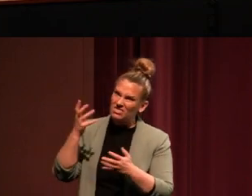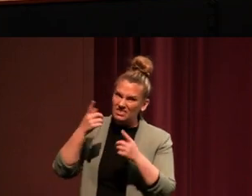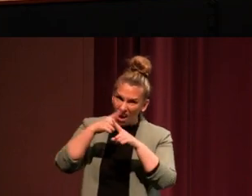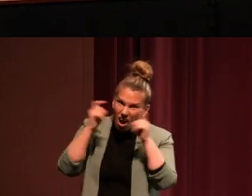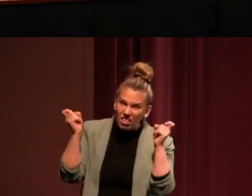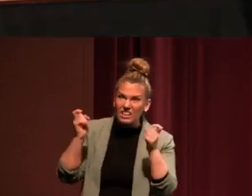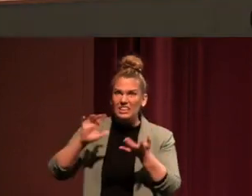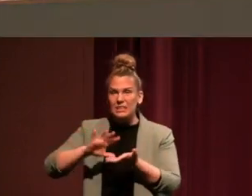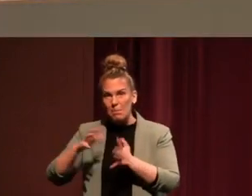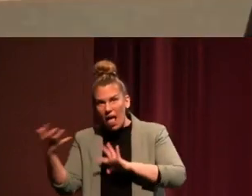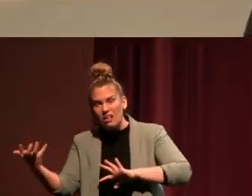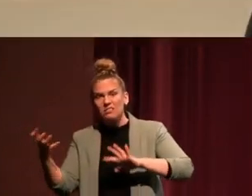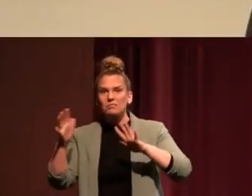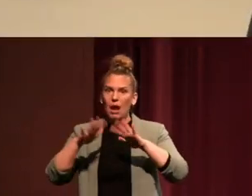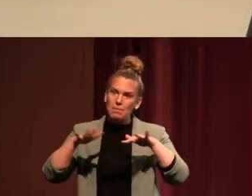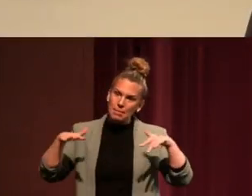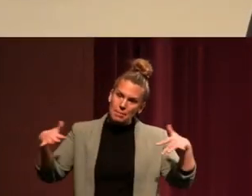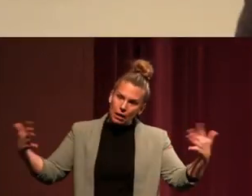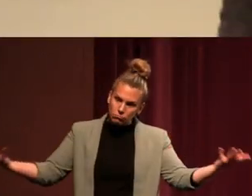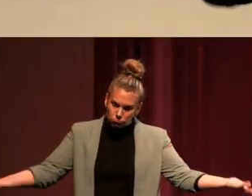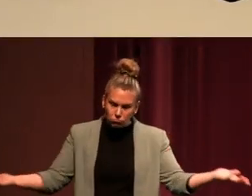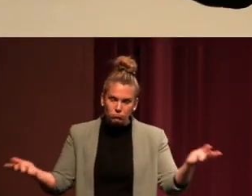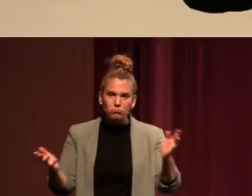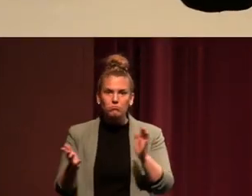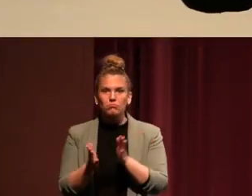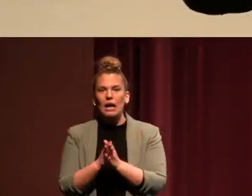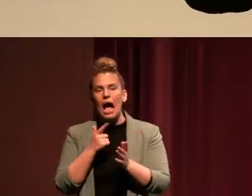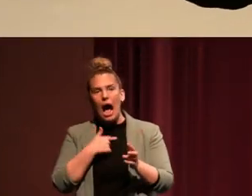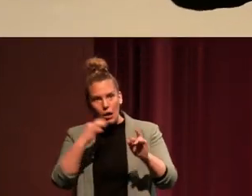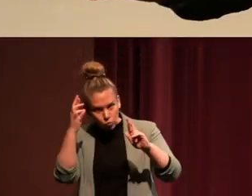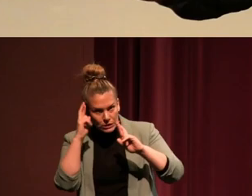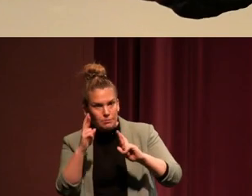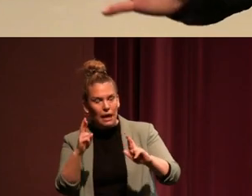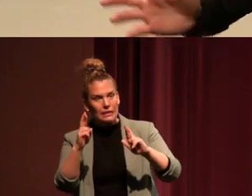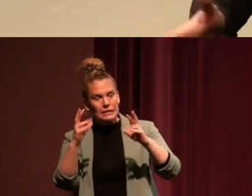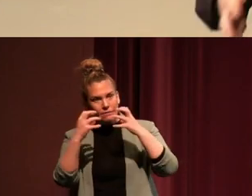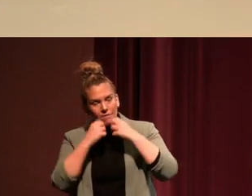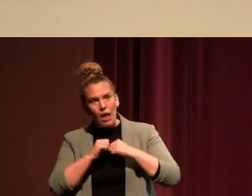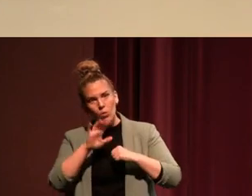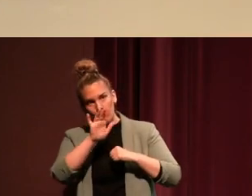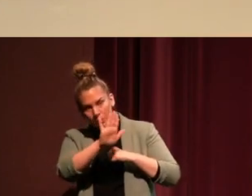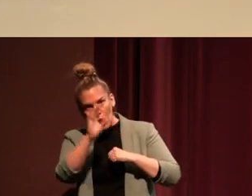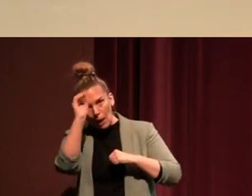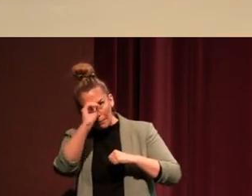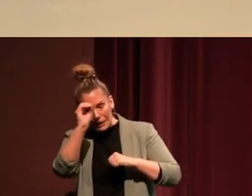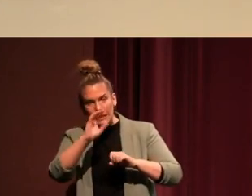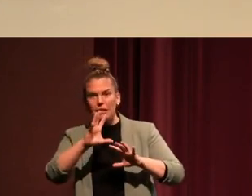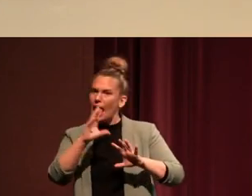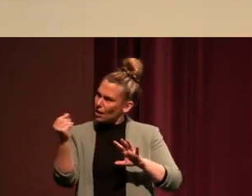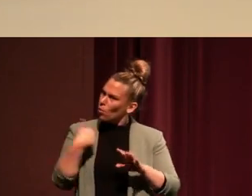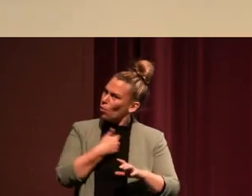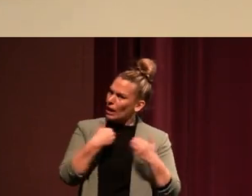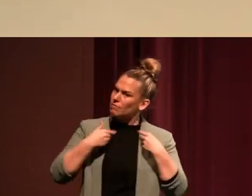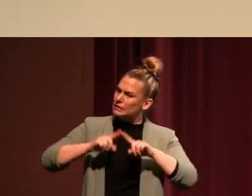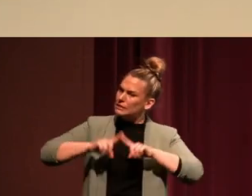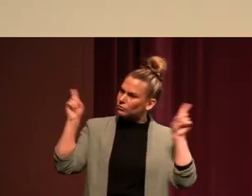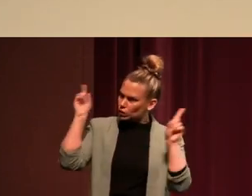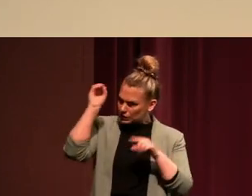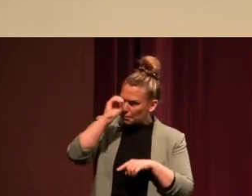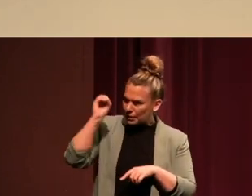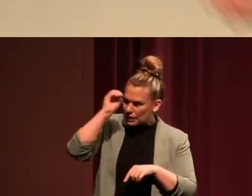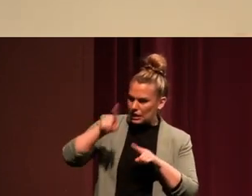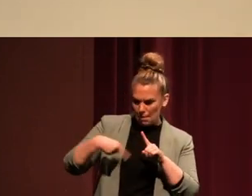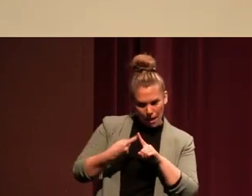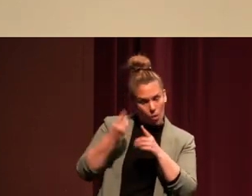cetera, et cetera. And I respect and value that opinion. And there are differences of opinion about